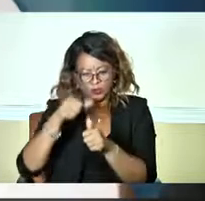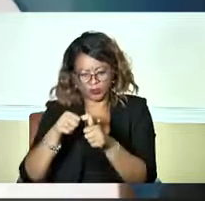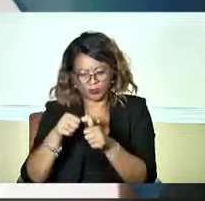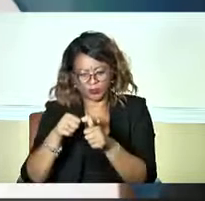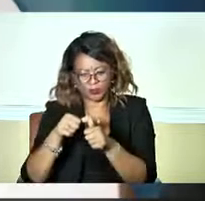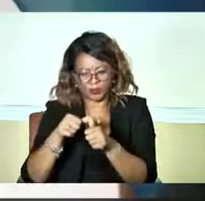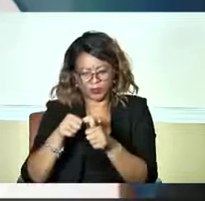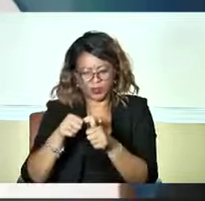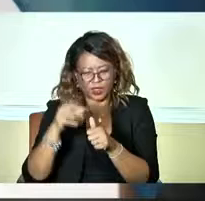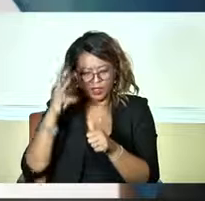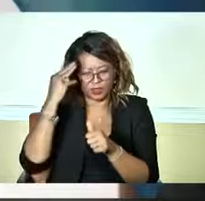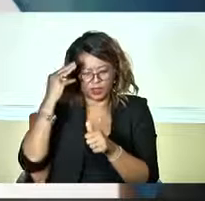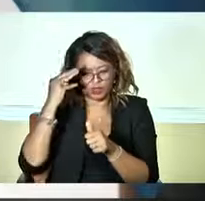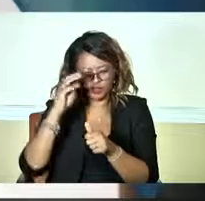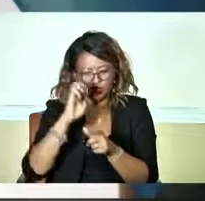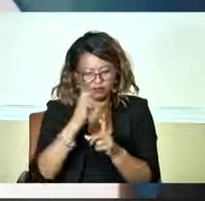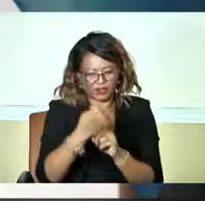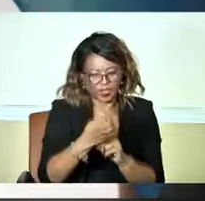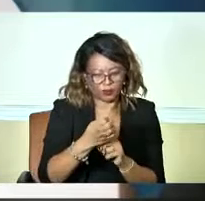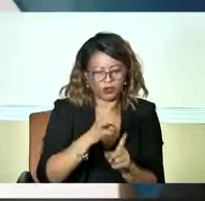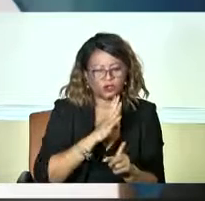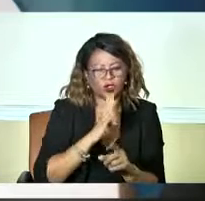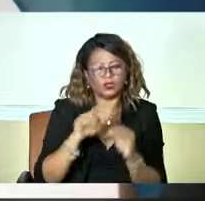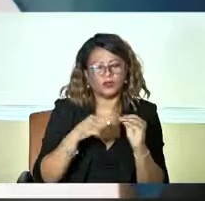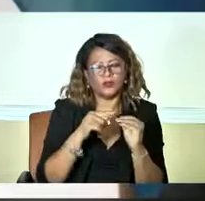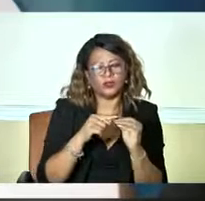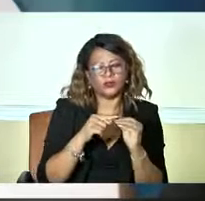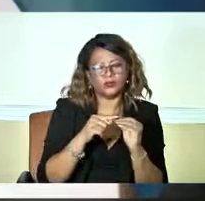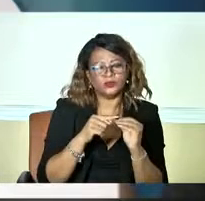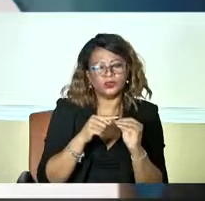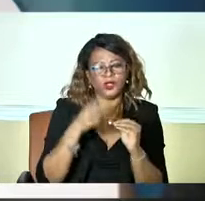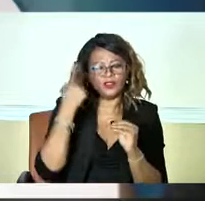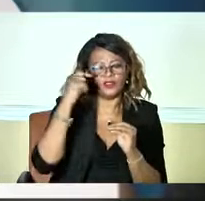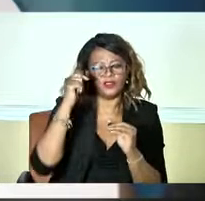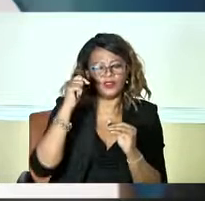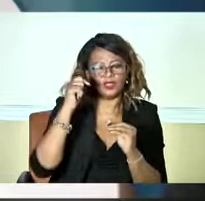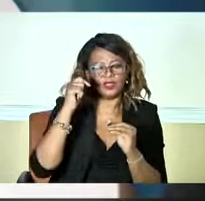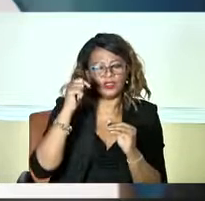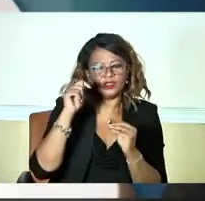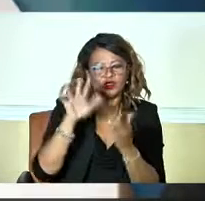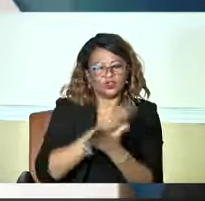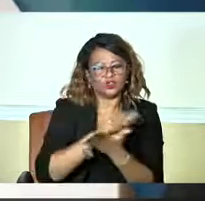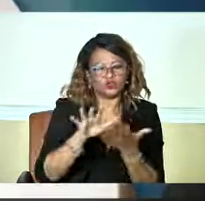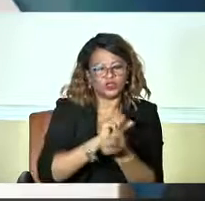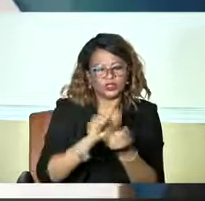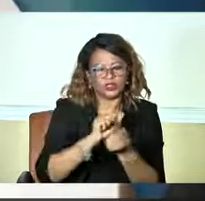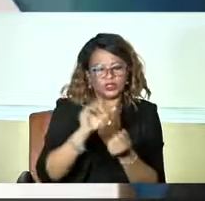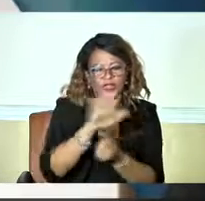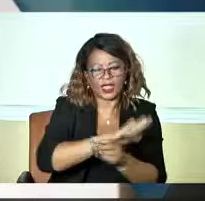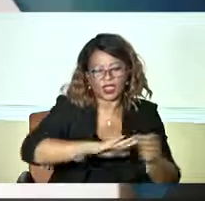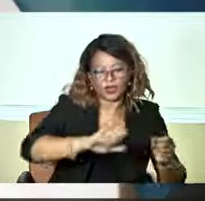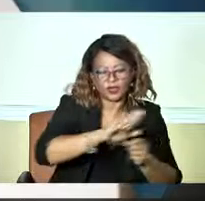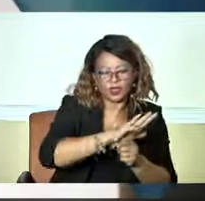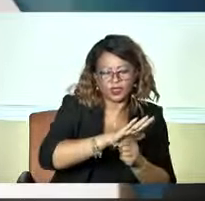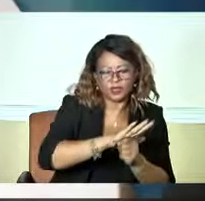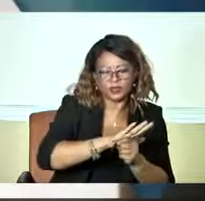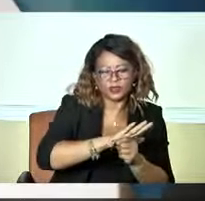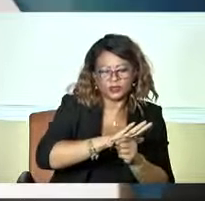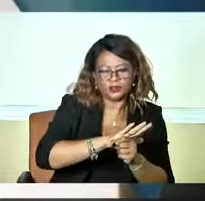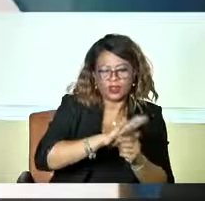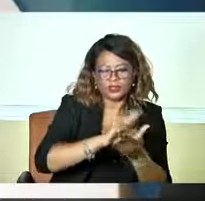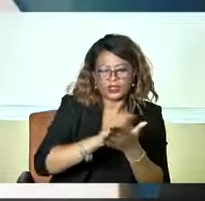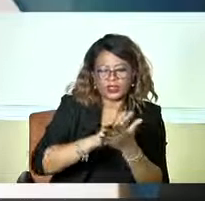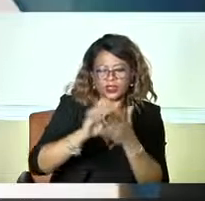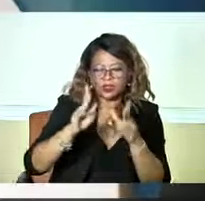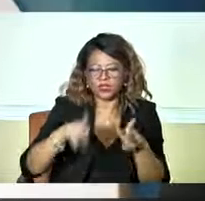for Environment who spoke to the destruction in the area and the necessity to have it cleaned